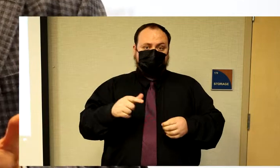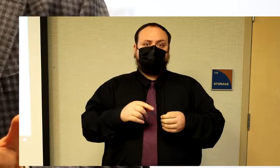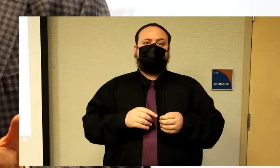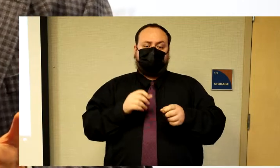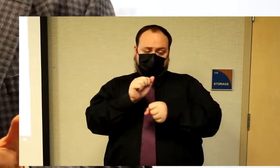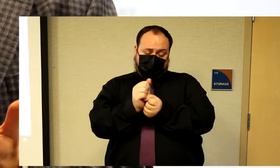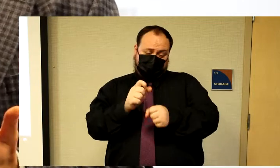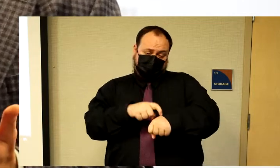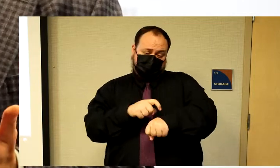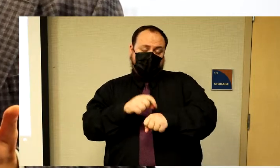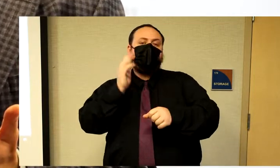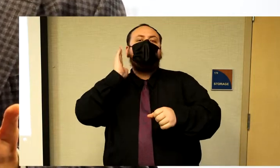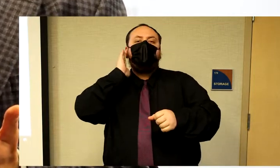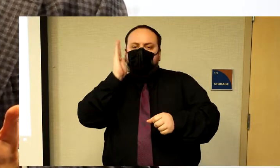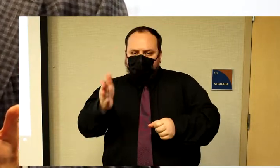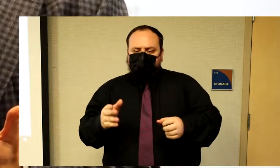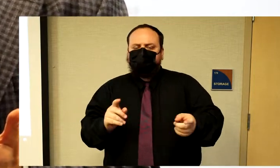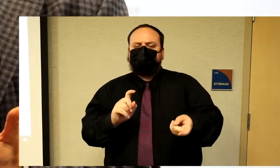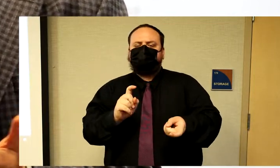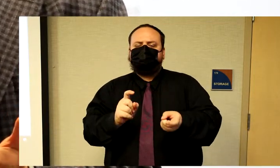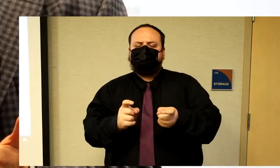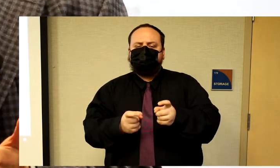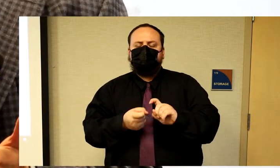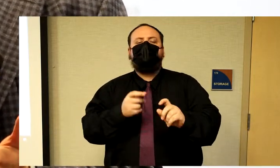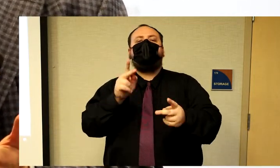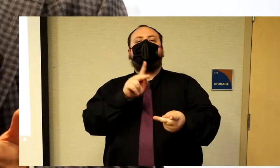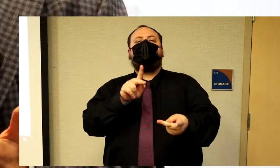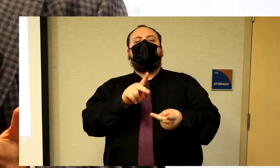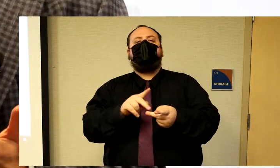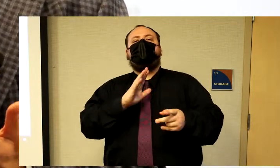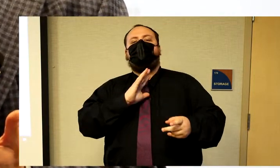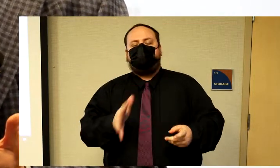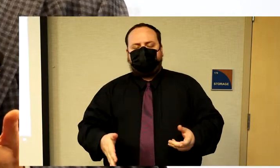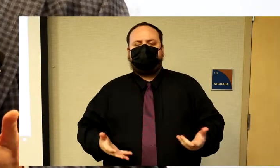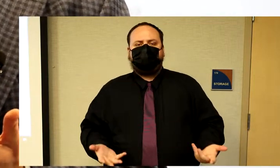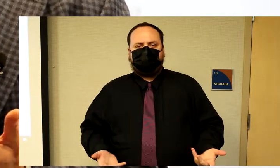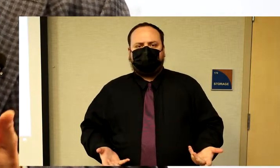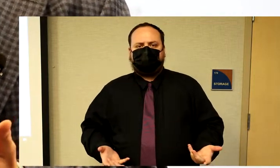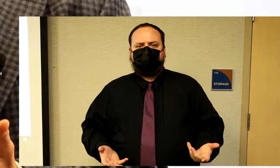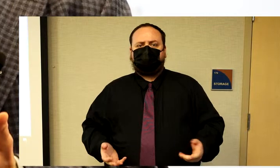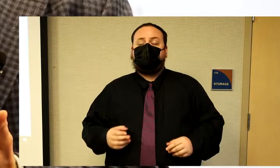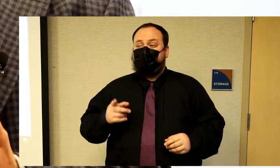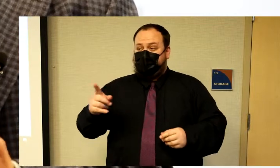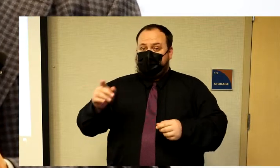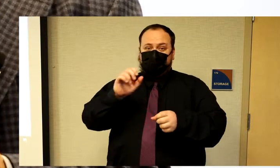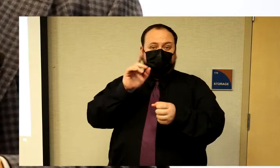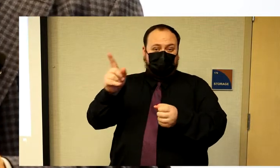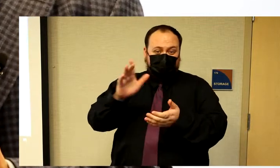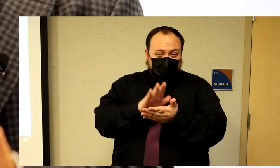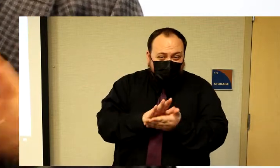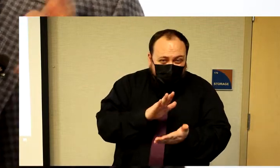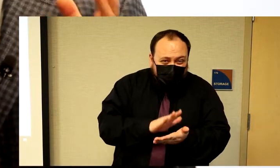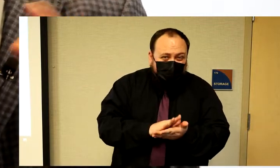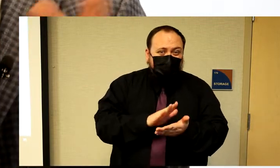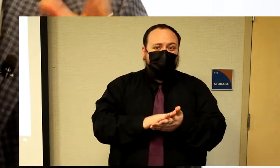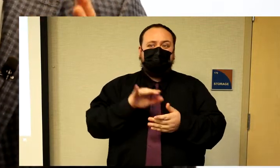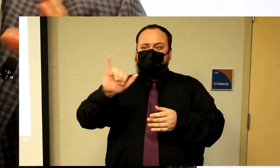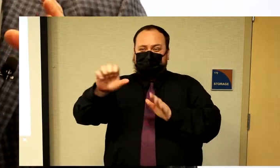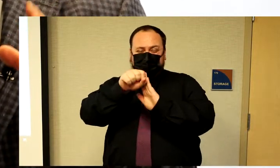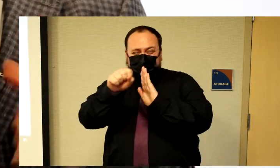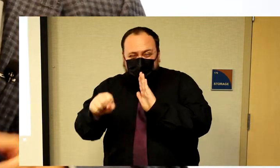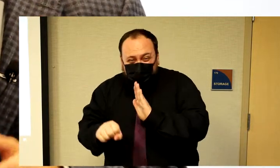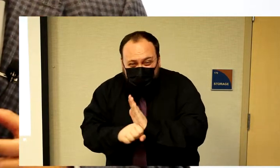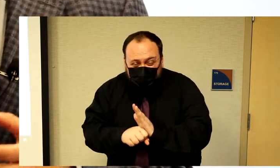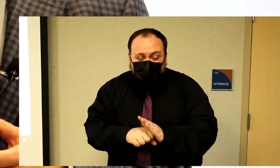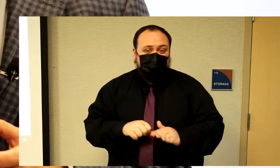for every board of supervisors in California that has staggered election, school boards, state senate, not state assembly because it's 80